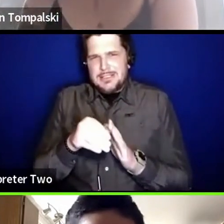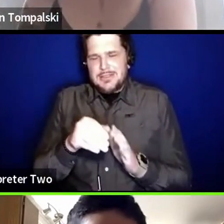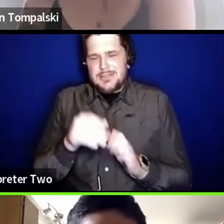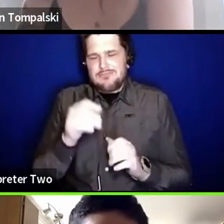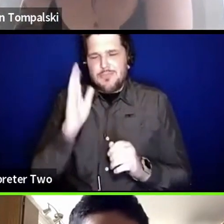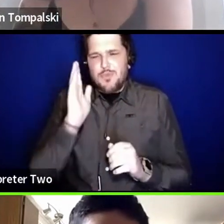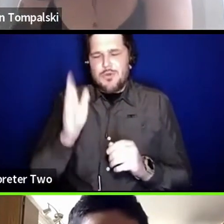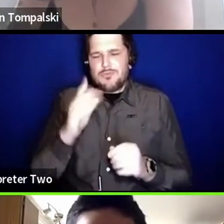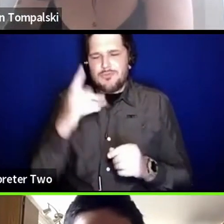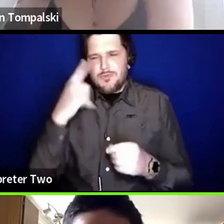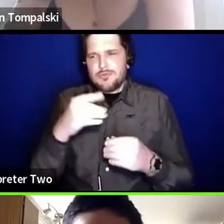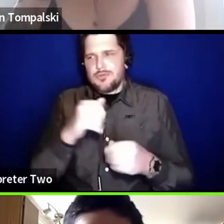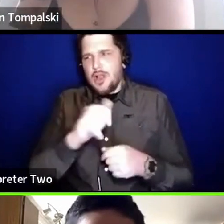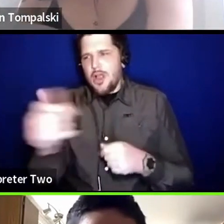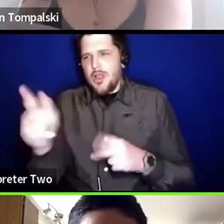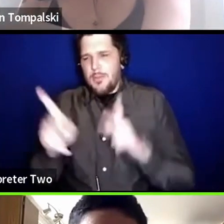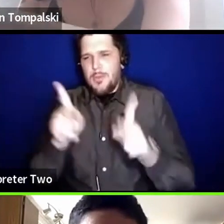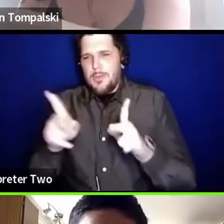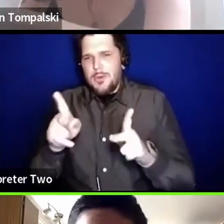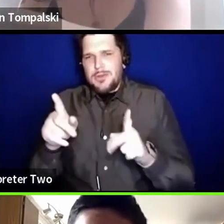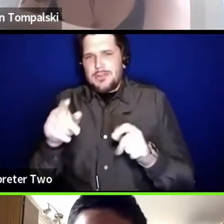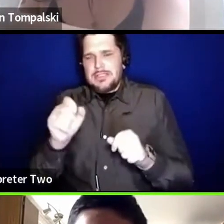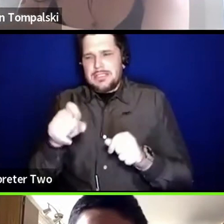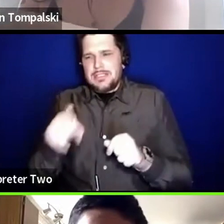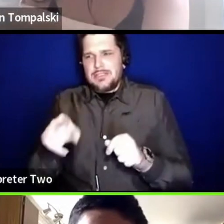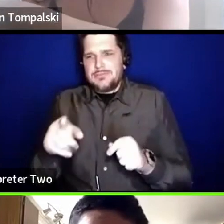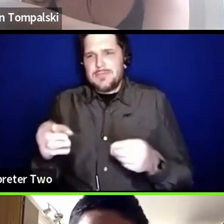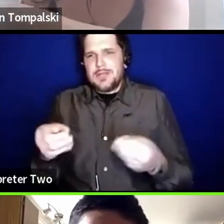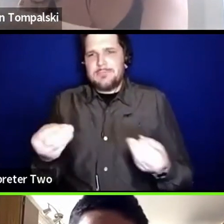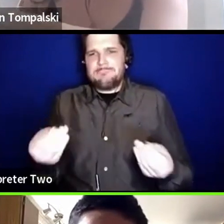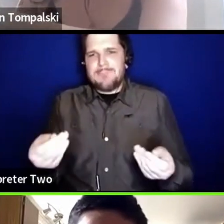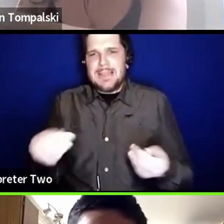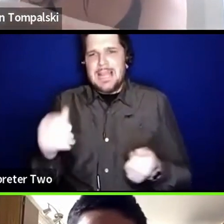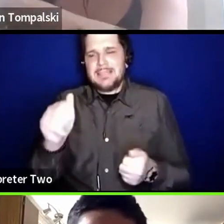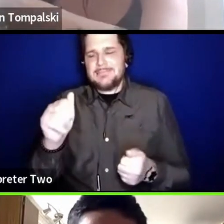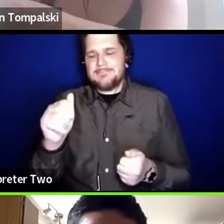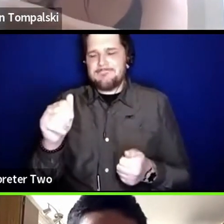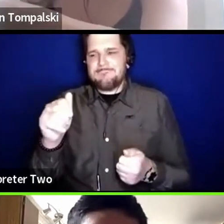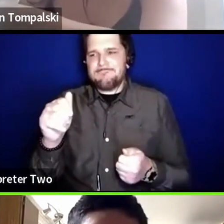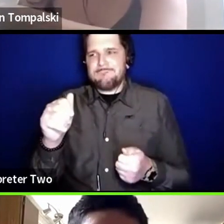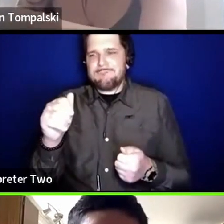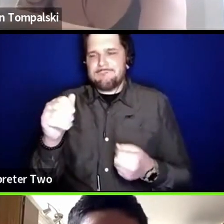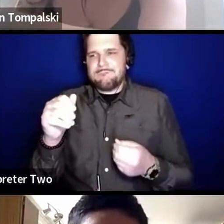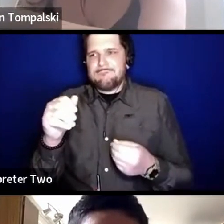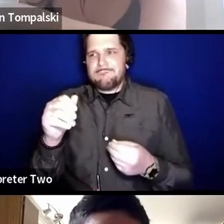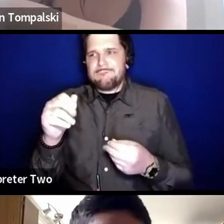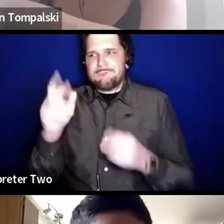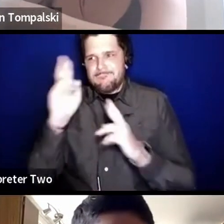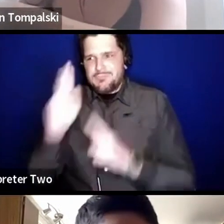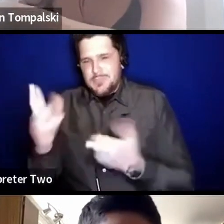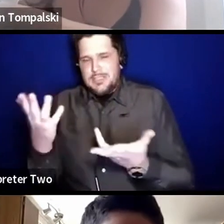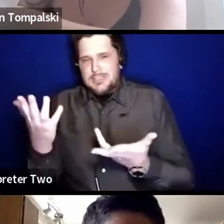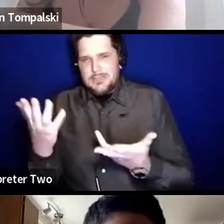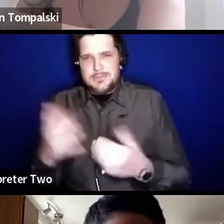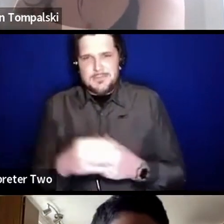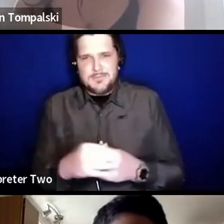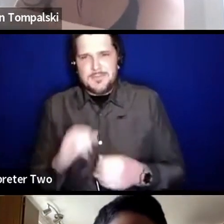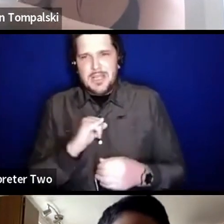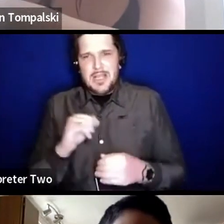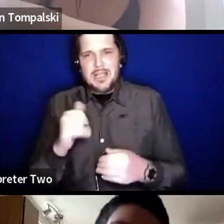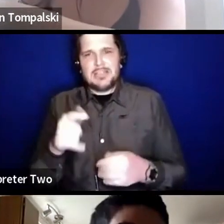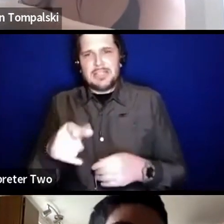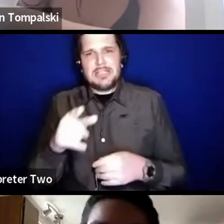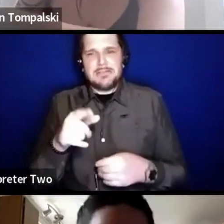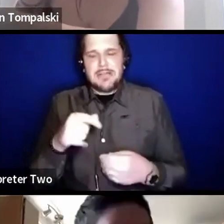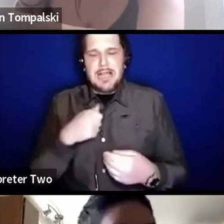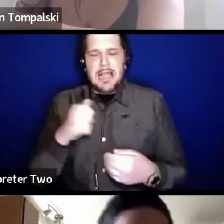of the panelists, if you could please also do a land acknowledgement. Q, I don't know if you want to do that real quick. Yeah, I did say I am on the Puyallup